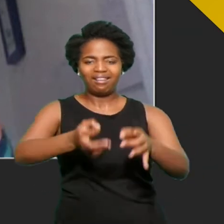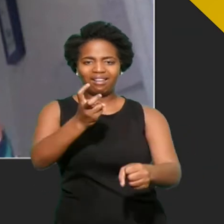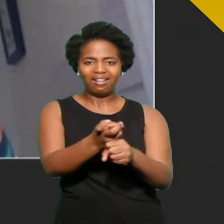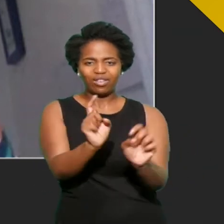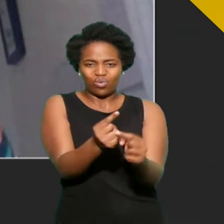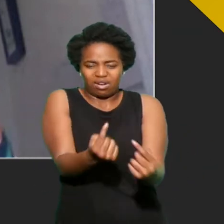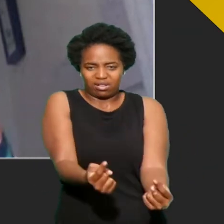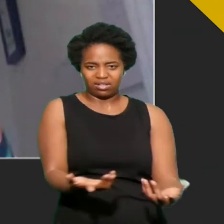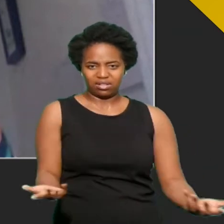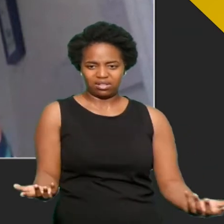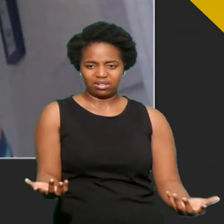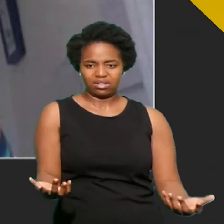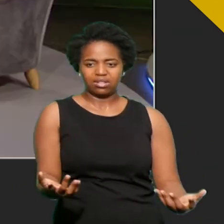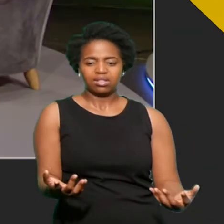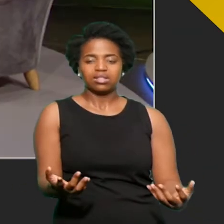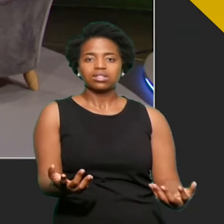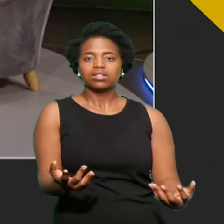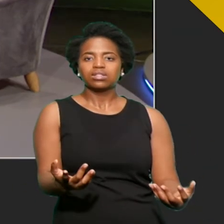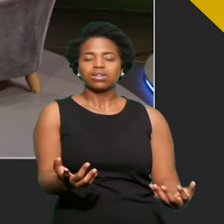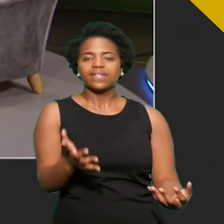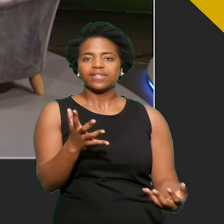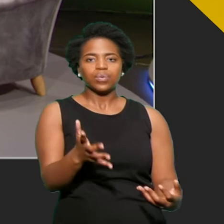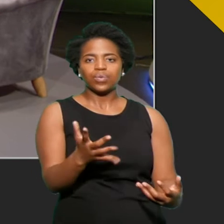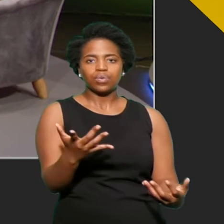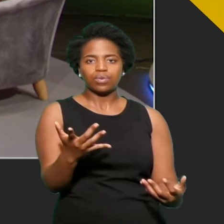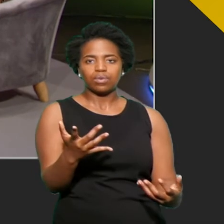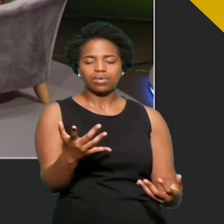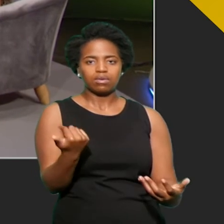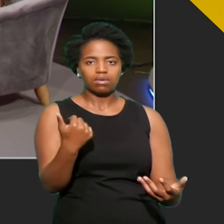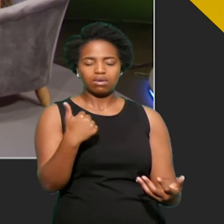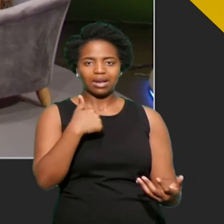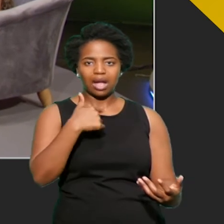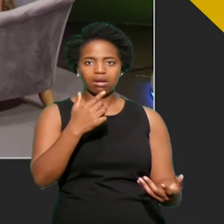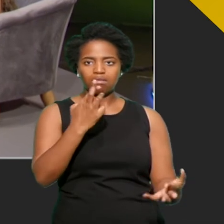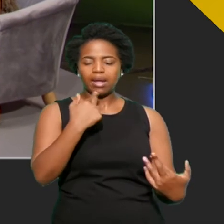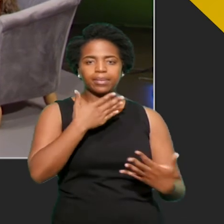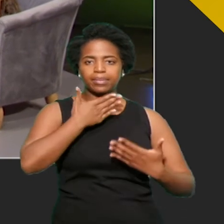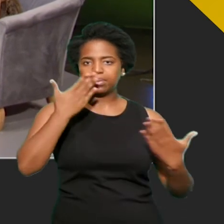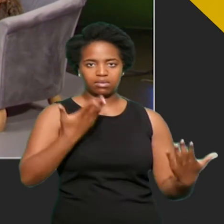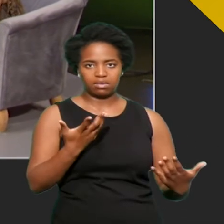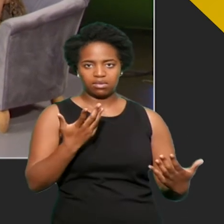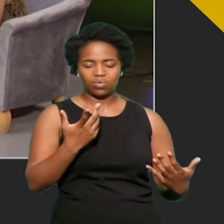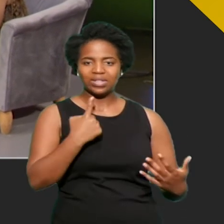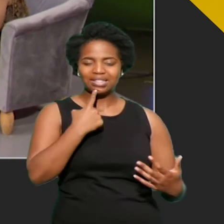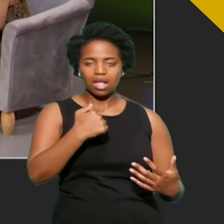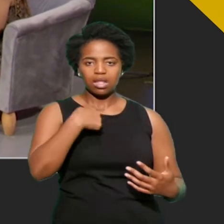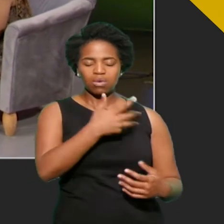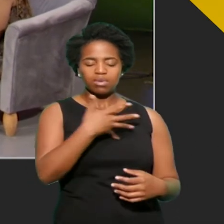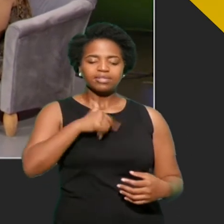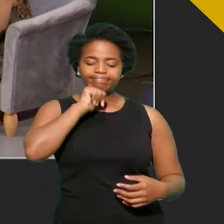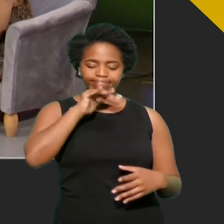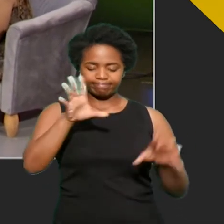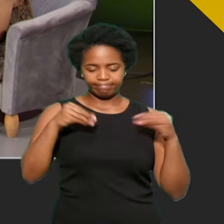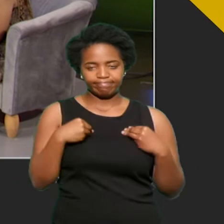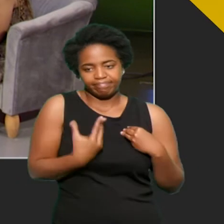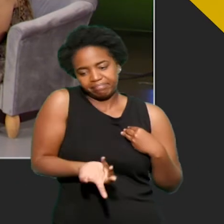So from a continuum of disregard and disrespect, we then train women to accept those